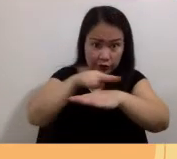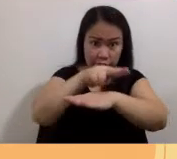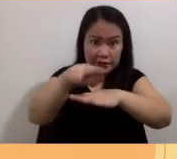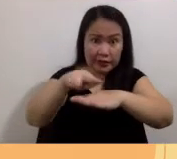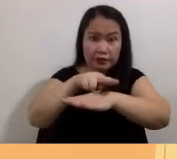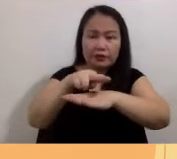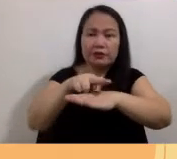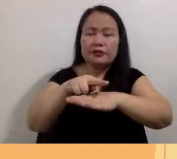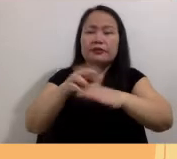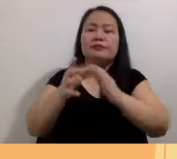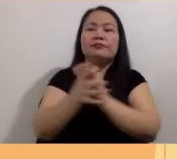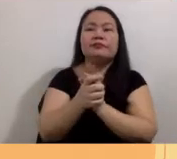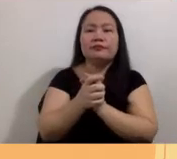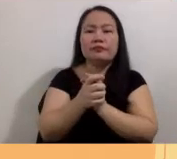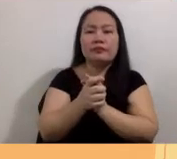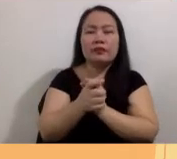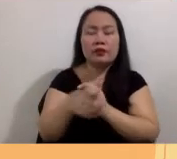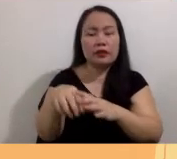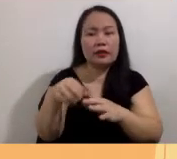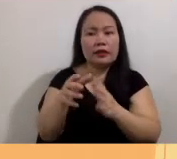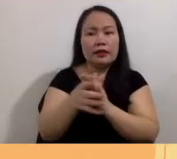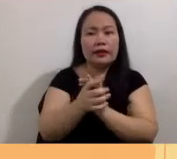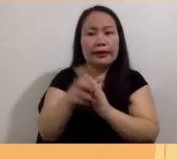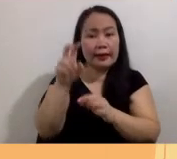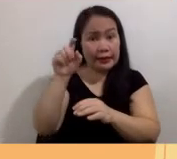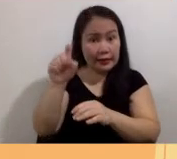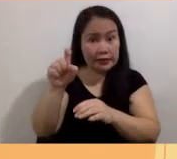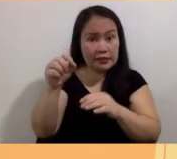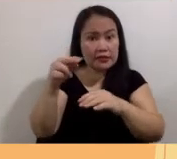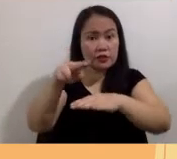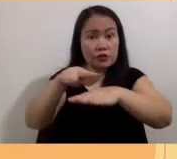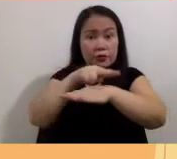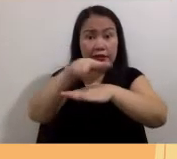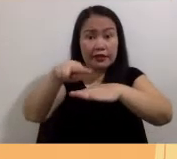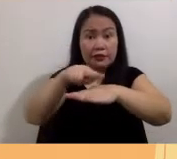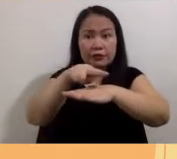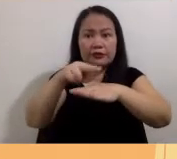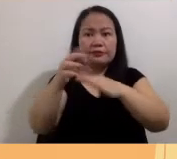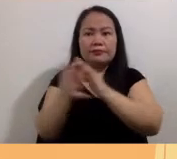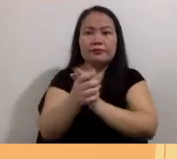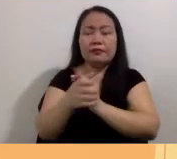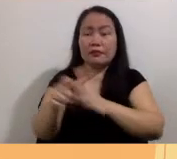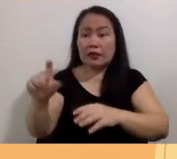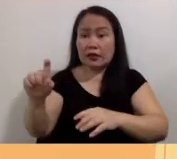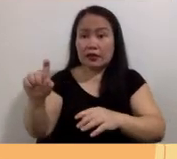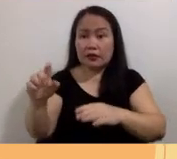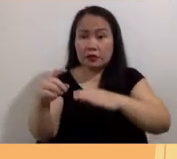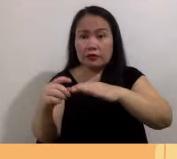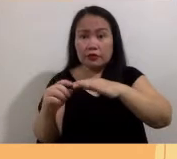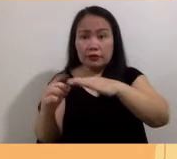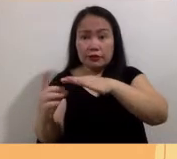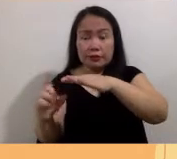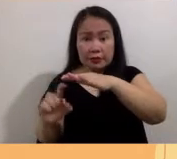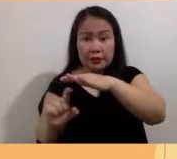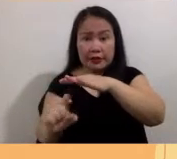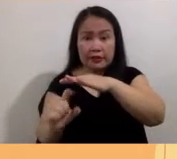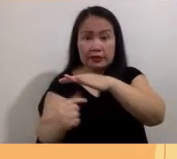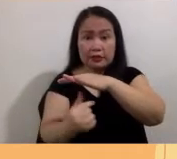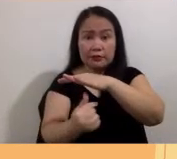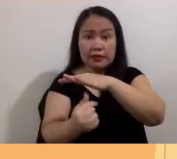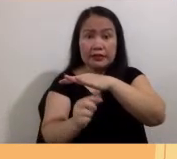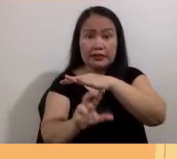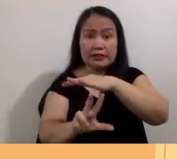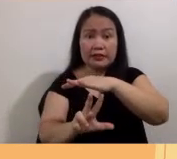the numerator. So ayun ang numerator natin. So x. Now, bakit tayo nag-x plus 3 sa denominator? Going back